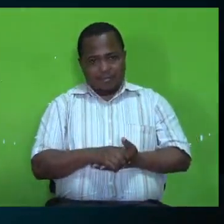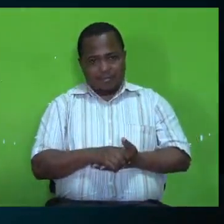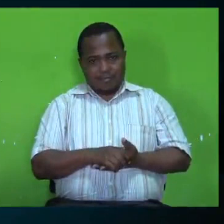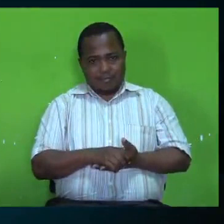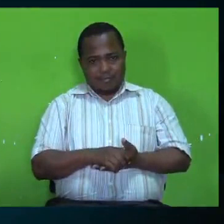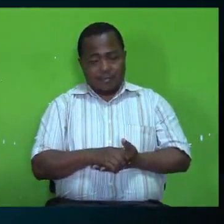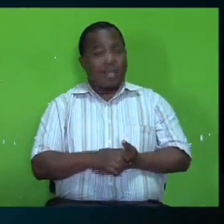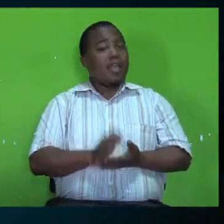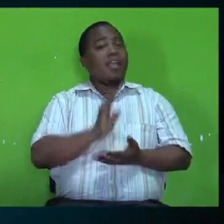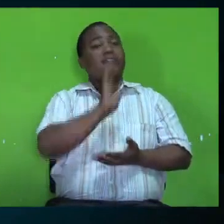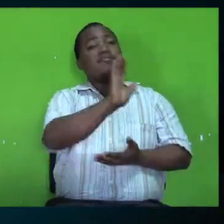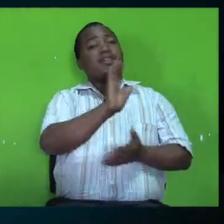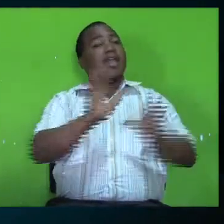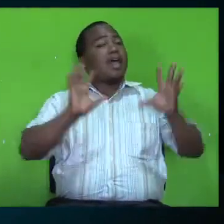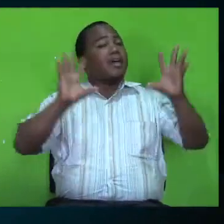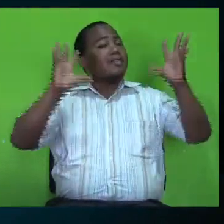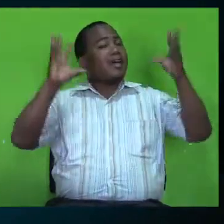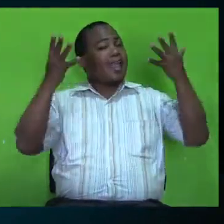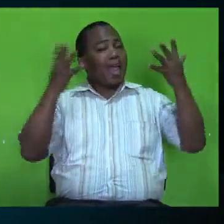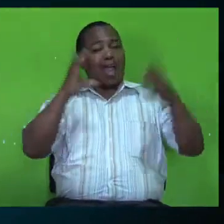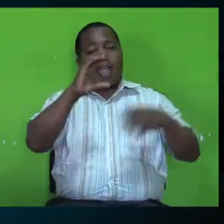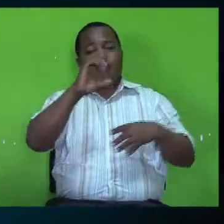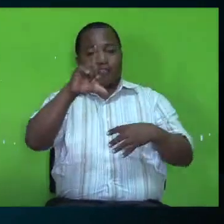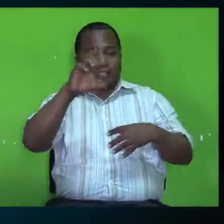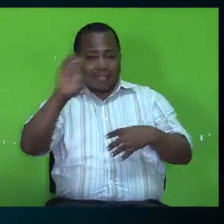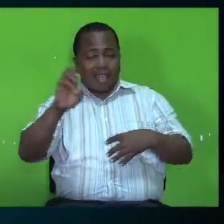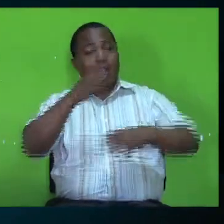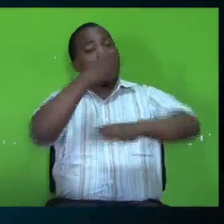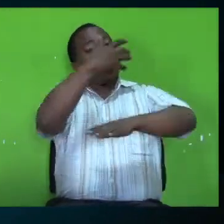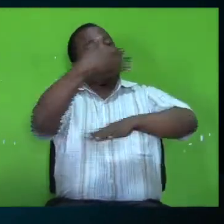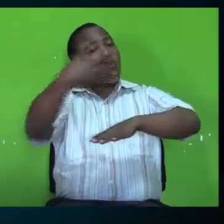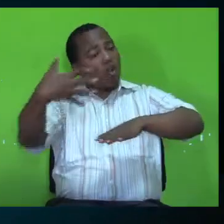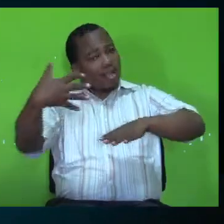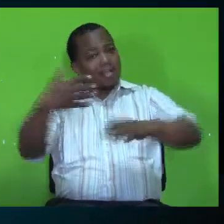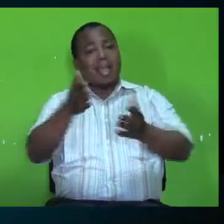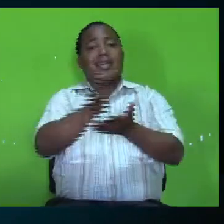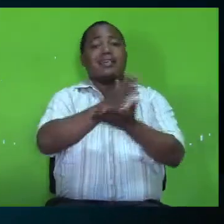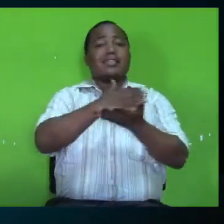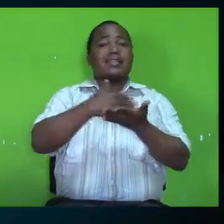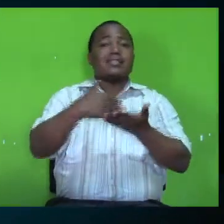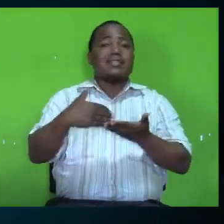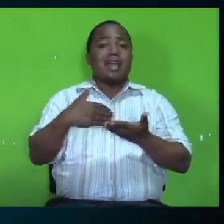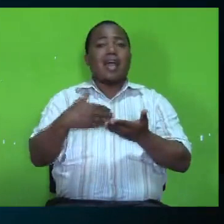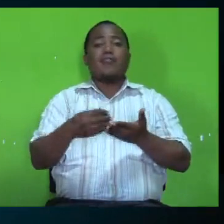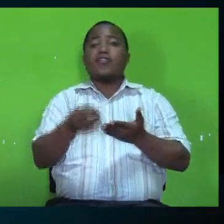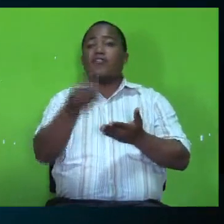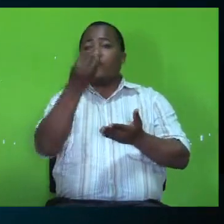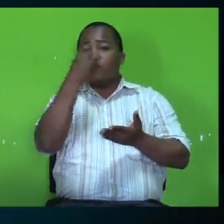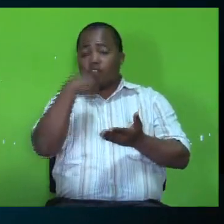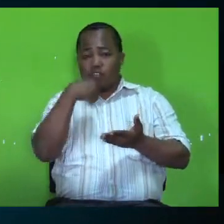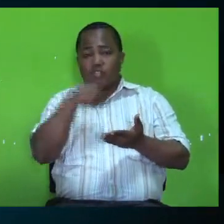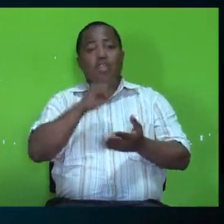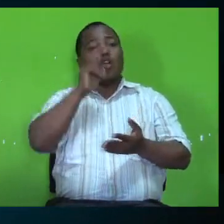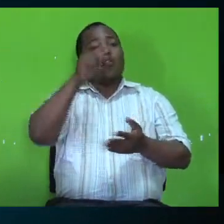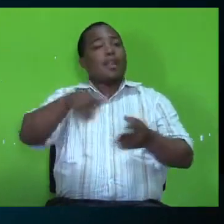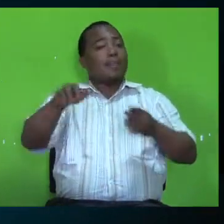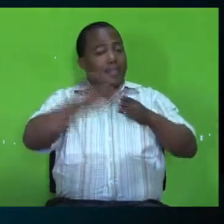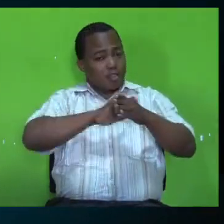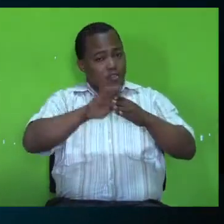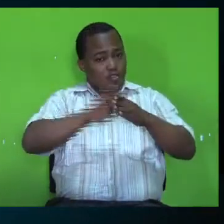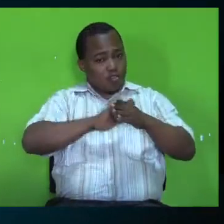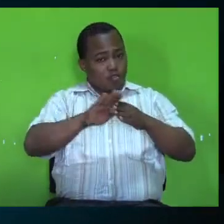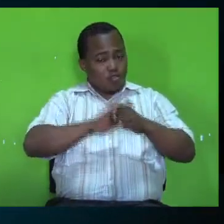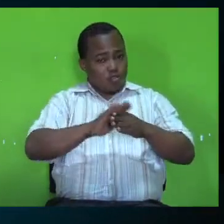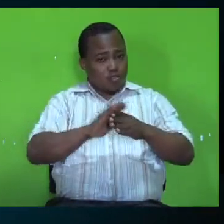If they are alive cells, some water and some manufactured foods will be